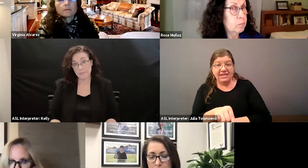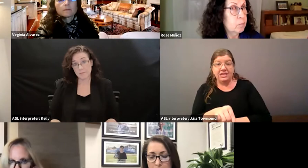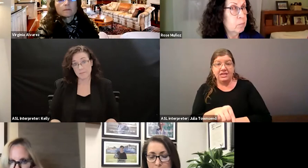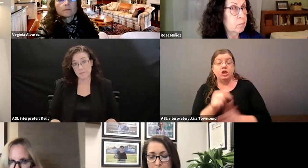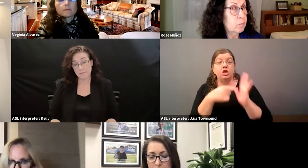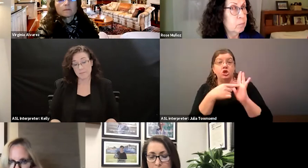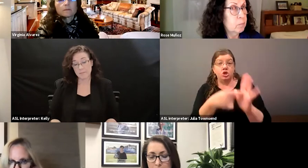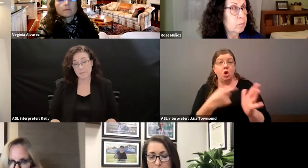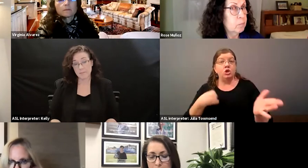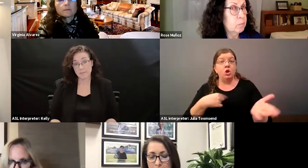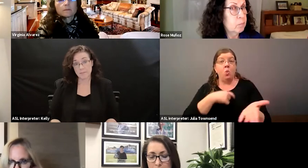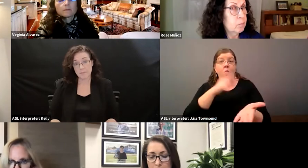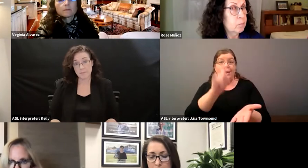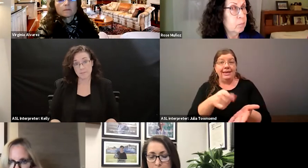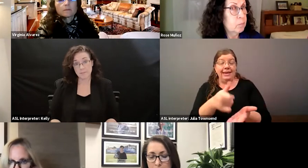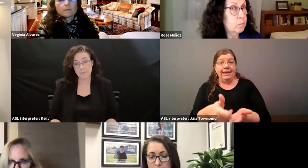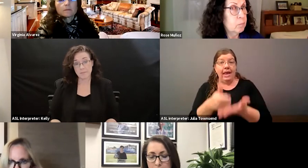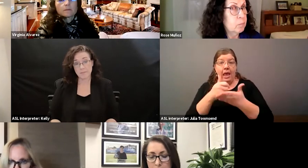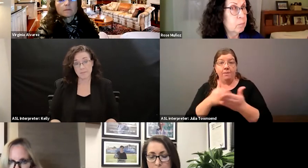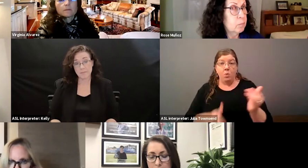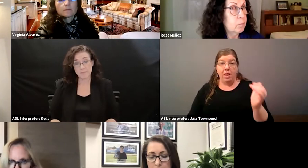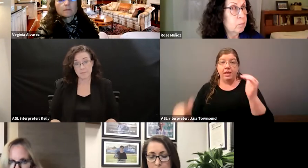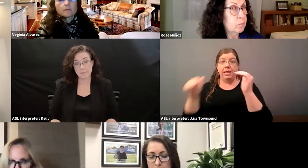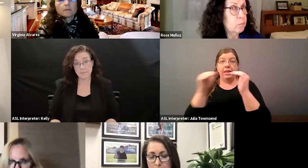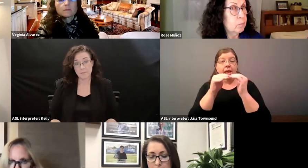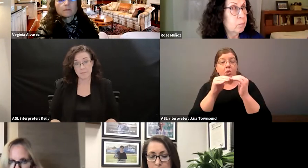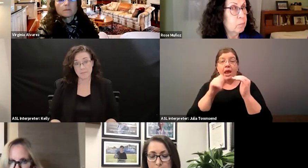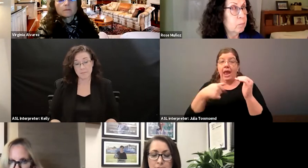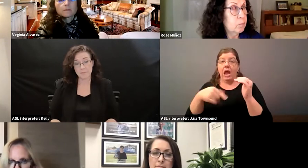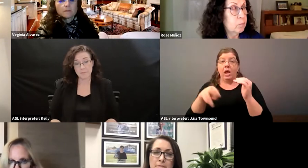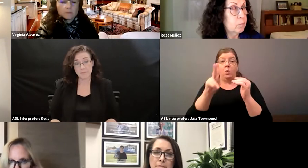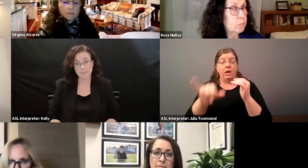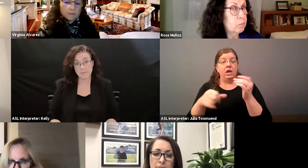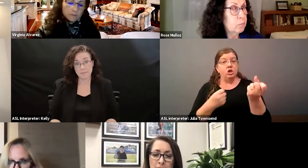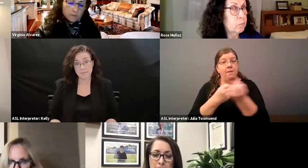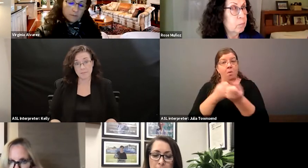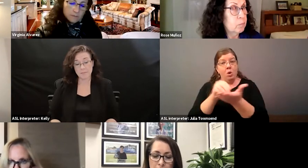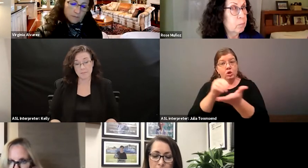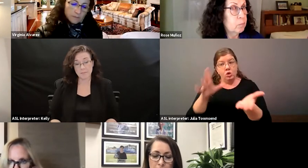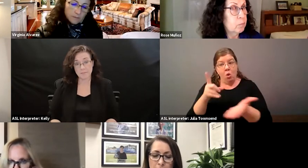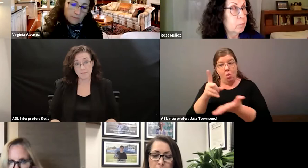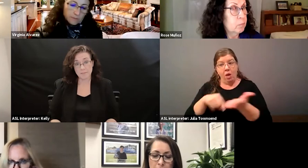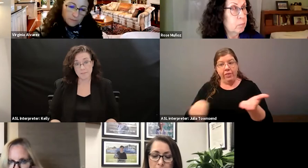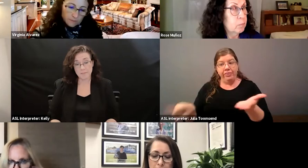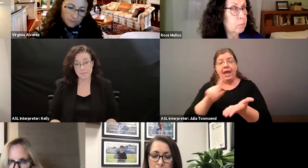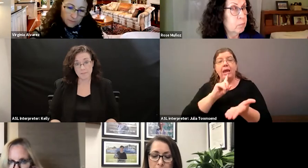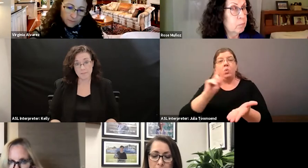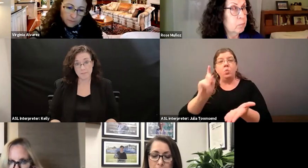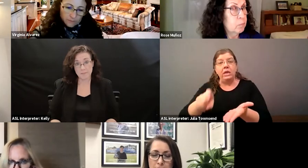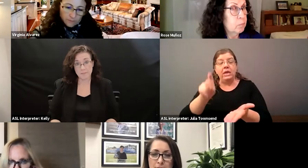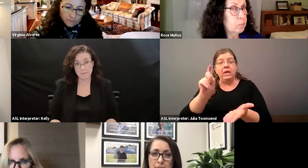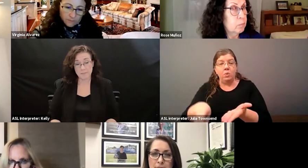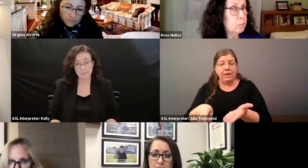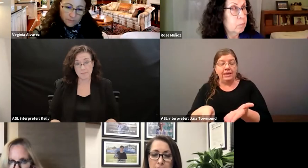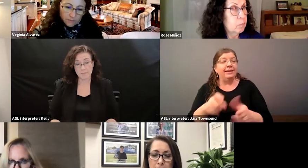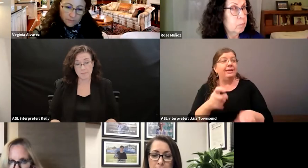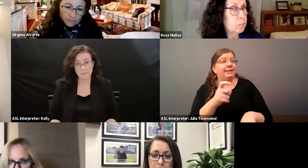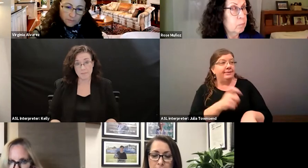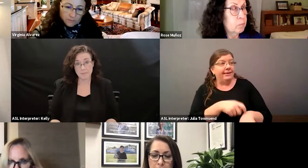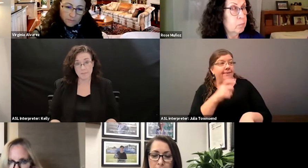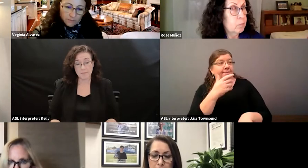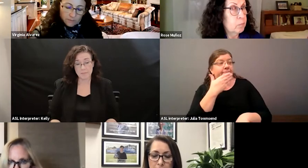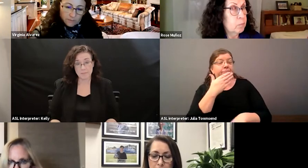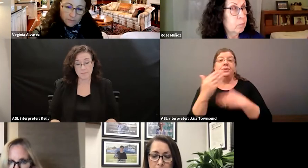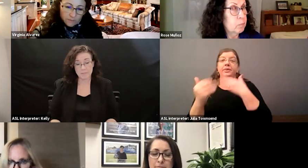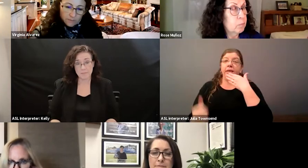that we need to help equity that we need to support our student students with what they really really need time thank